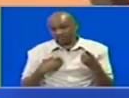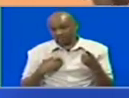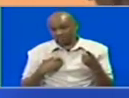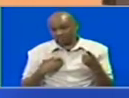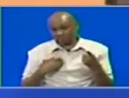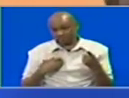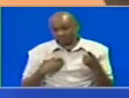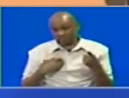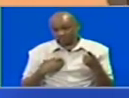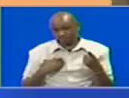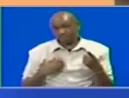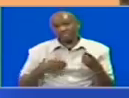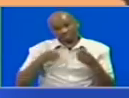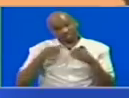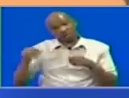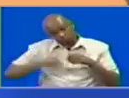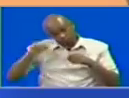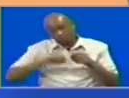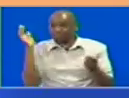many, we'd call them sex workers,